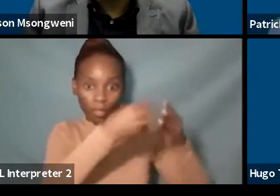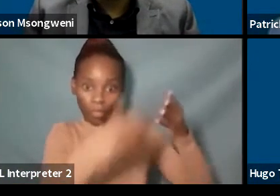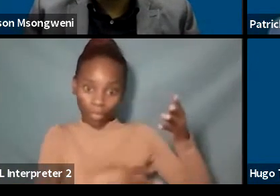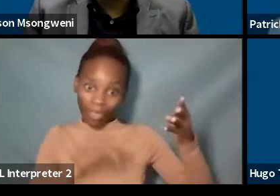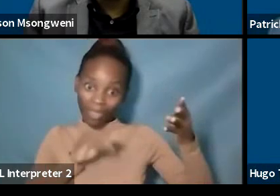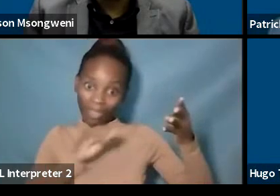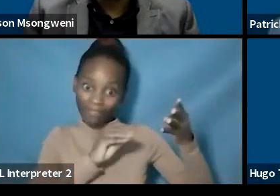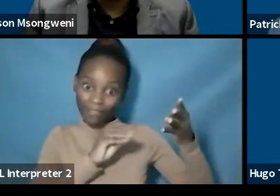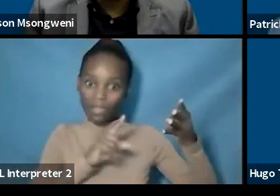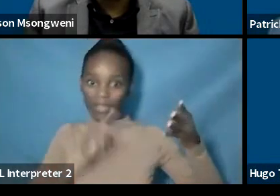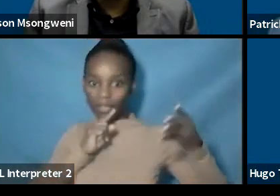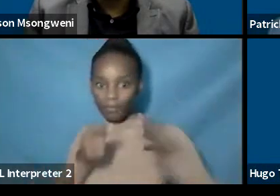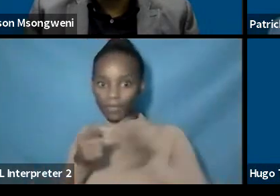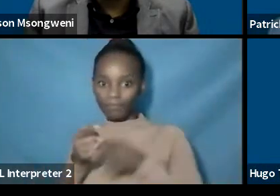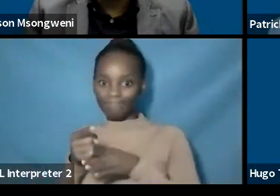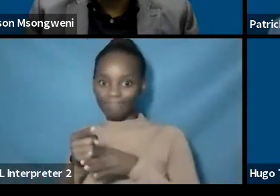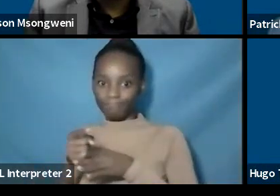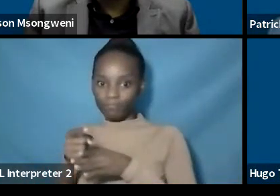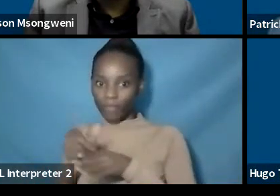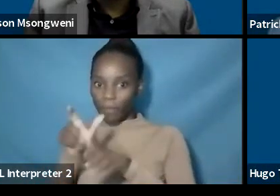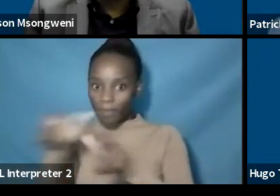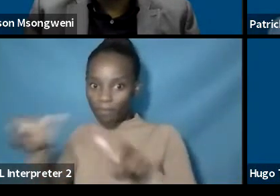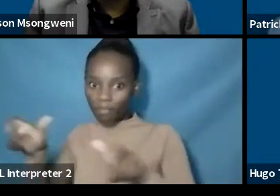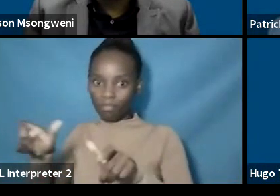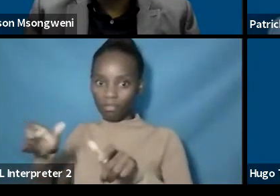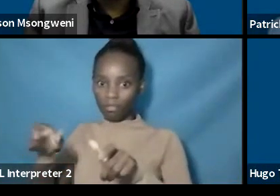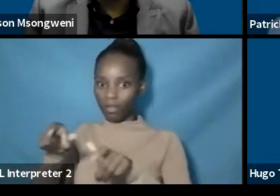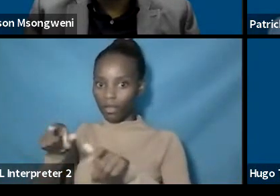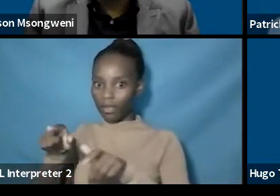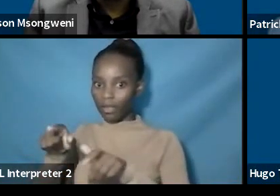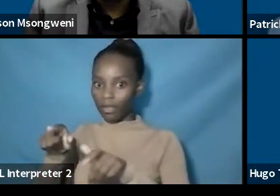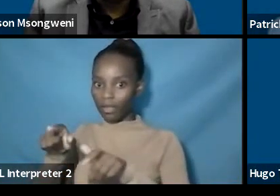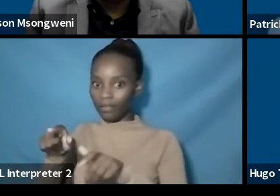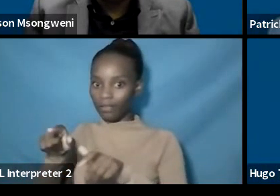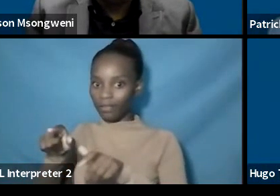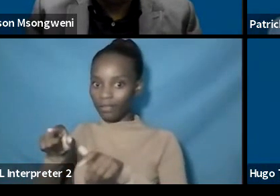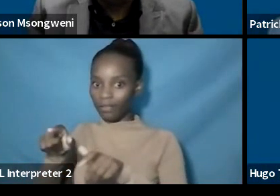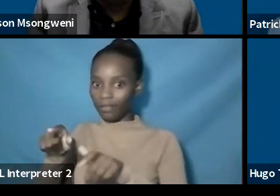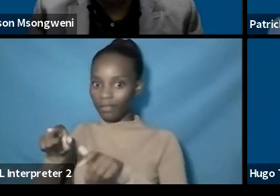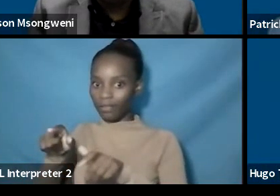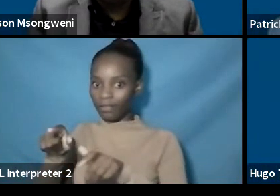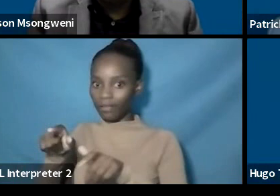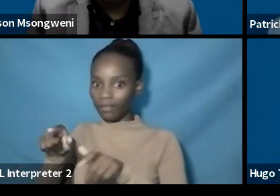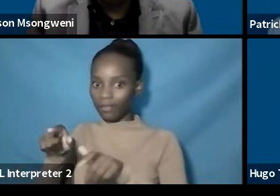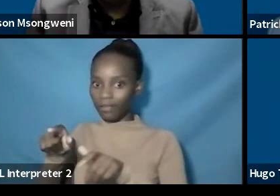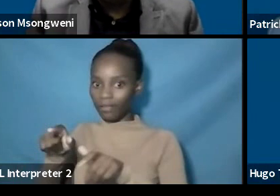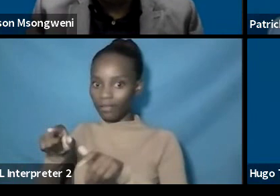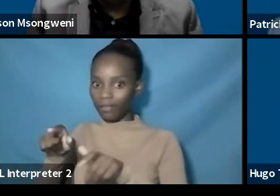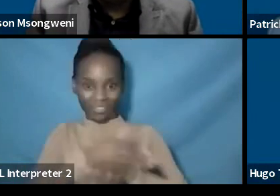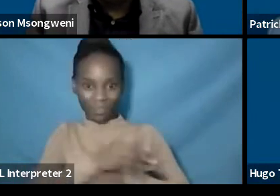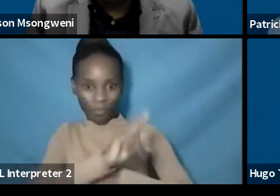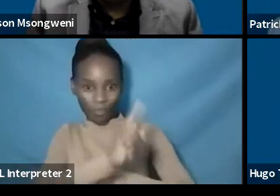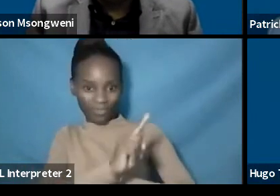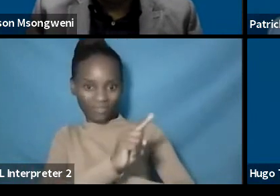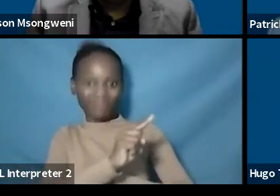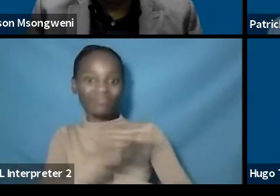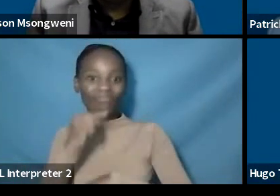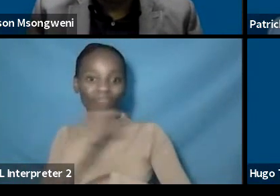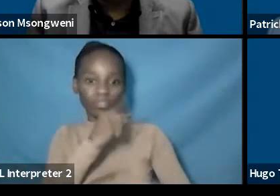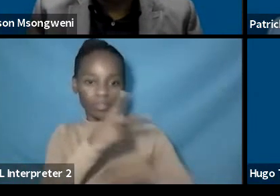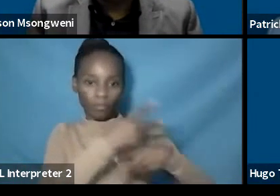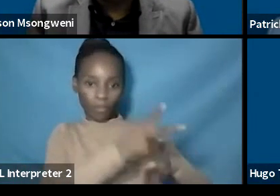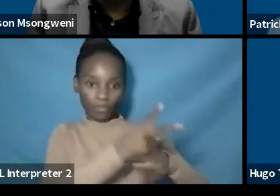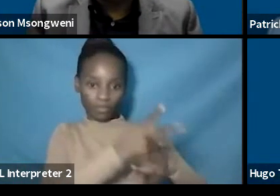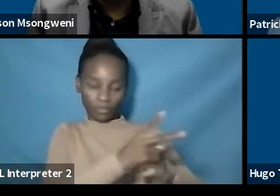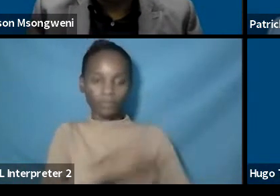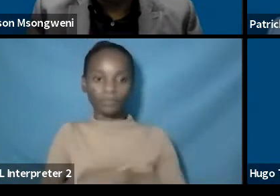accessible to our traders and travelers? While Patricia is preparing to take care of